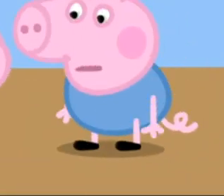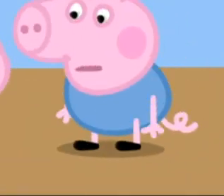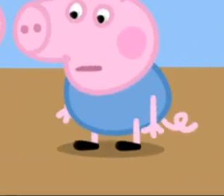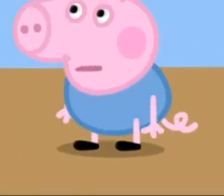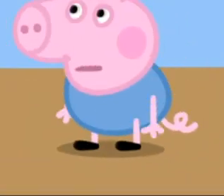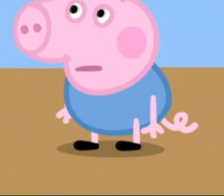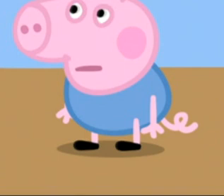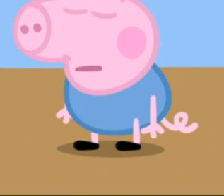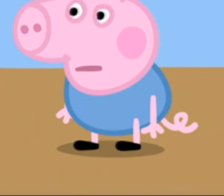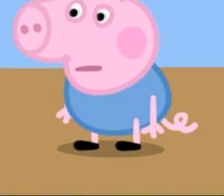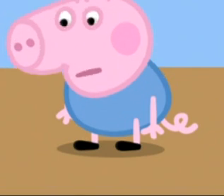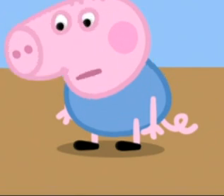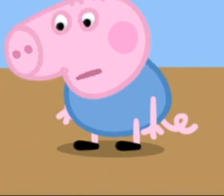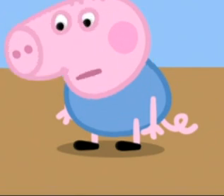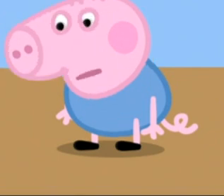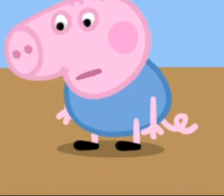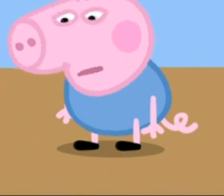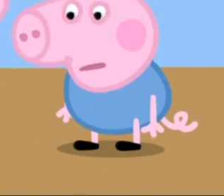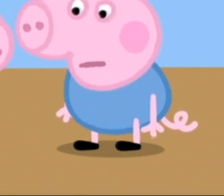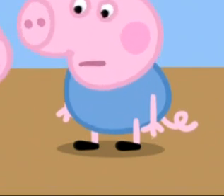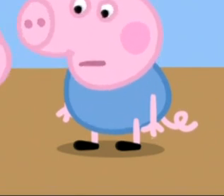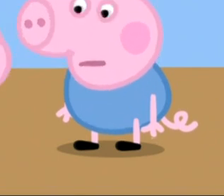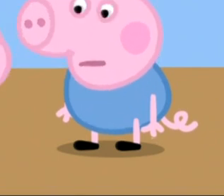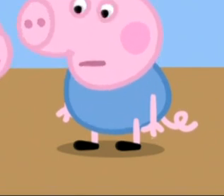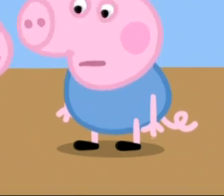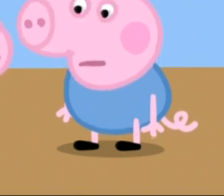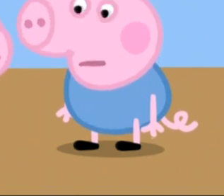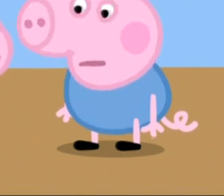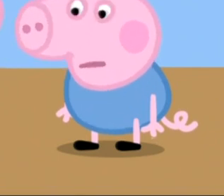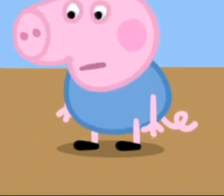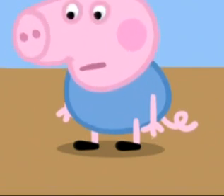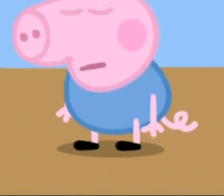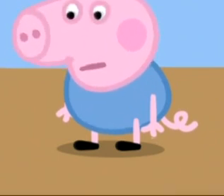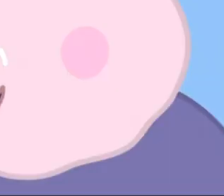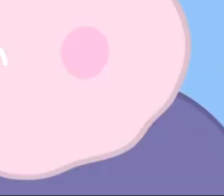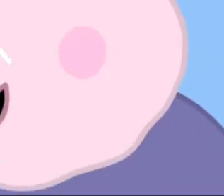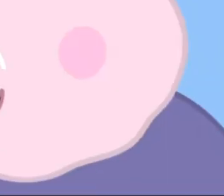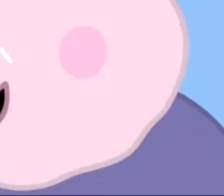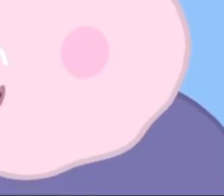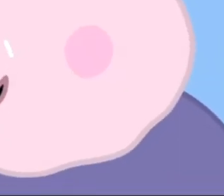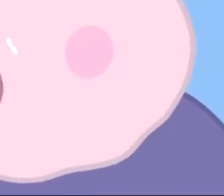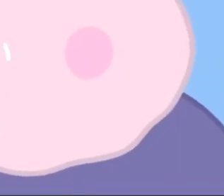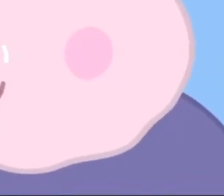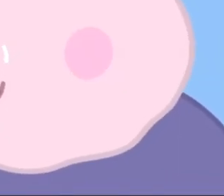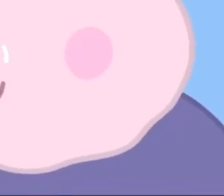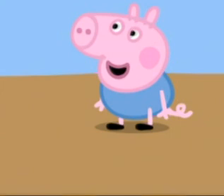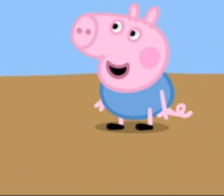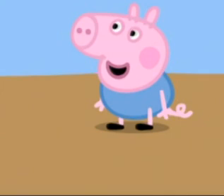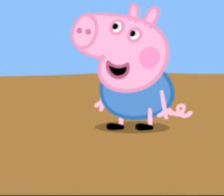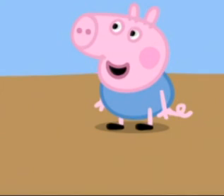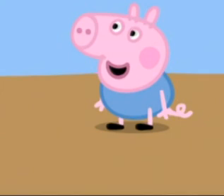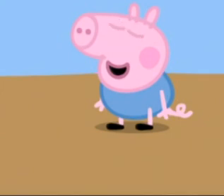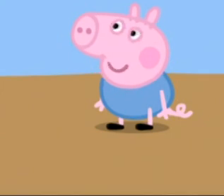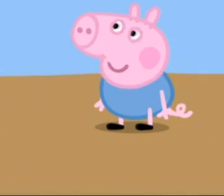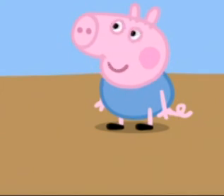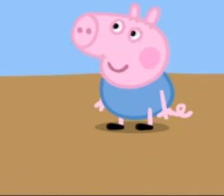Then I put the seed in and cover it with earth. Shall I water it for you?